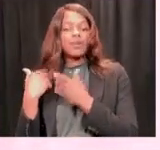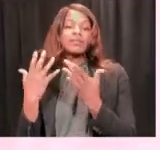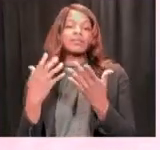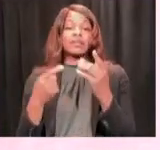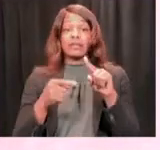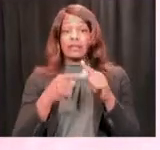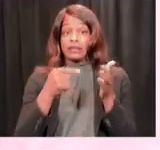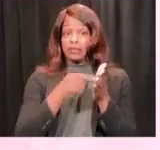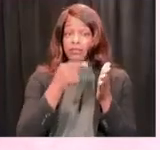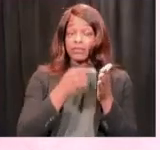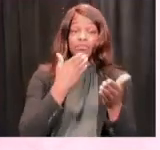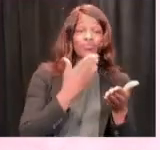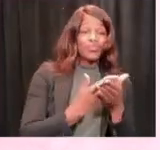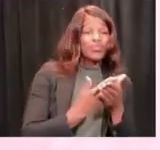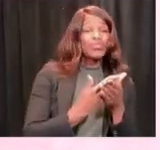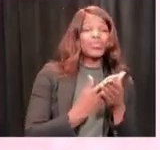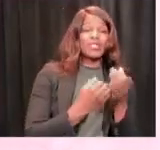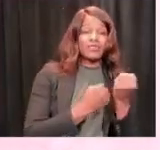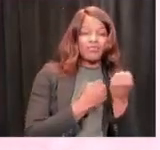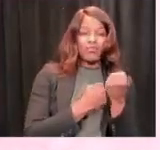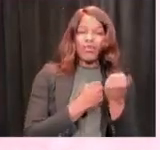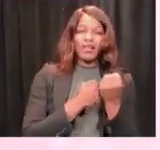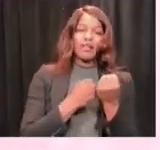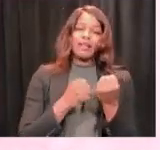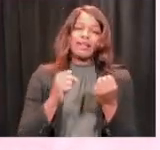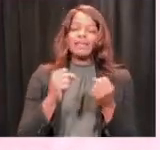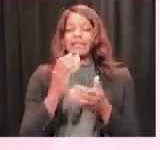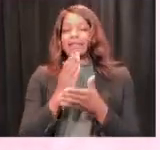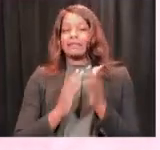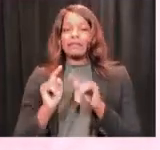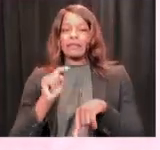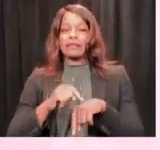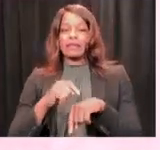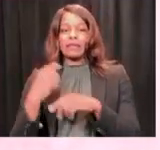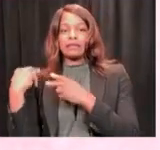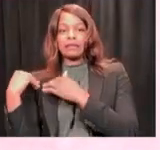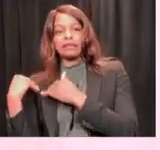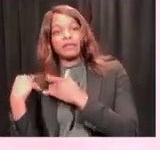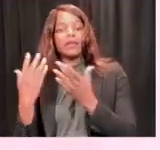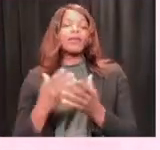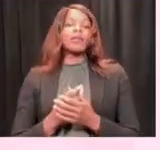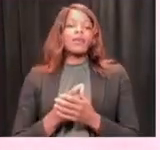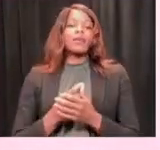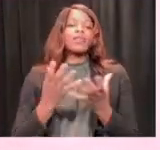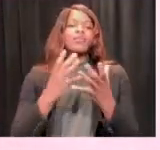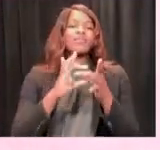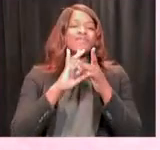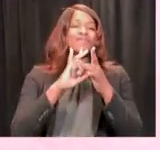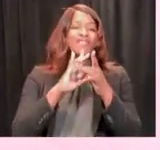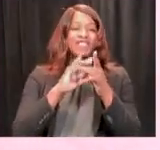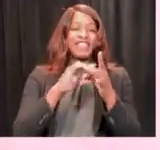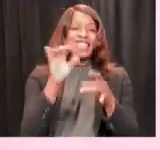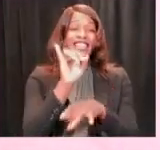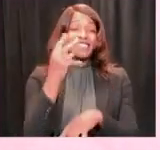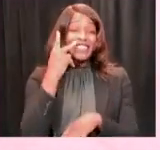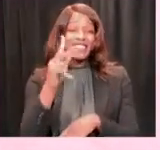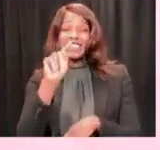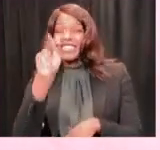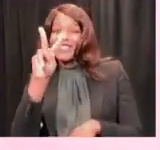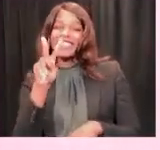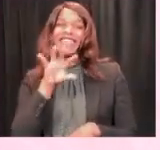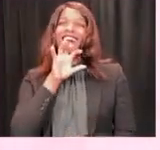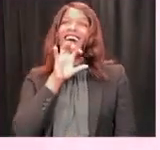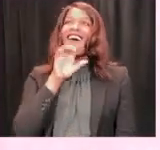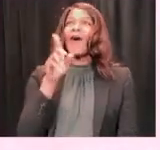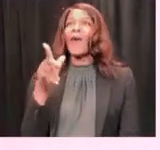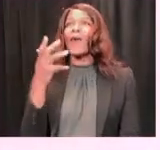had to deal. You wanted a relationship to look like what you saw on TV, and you got something totally different. Father